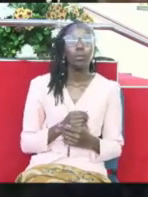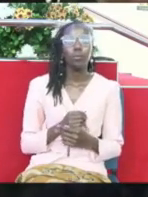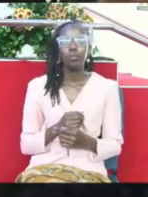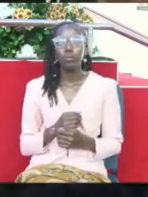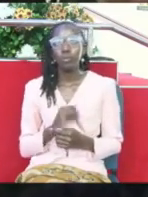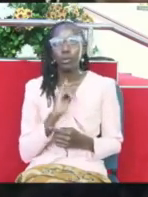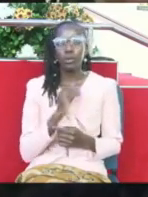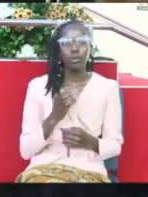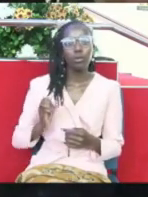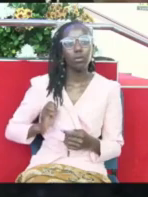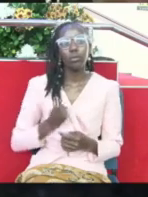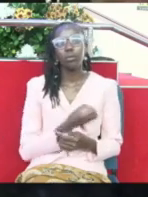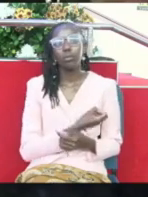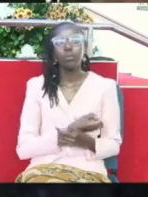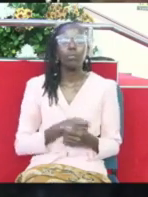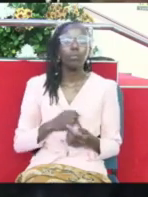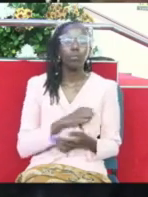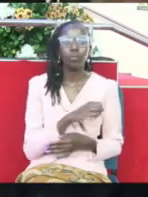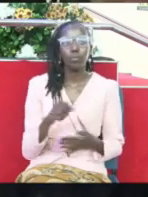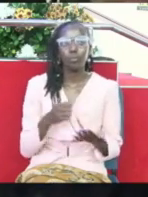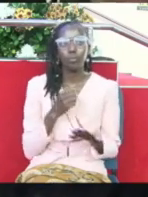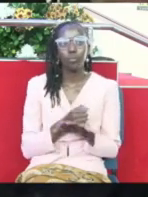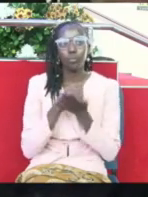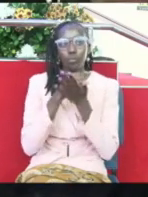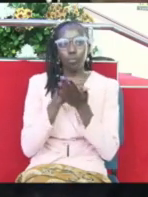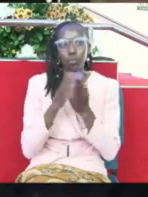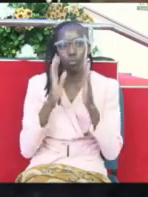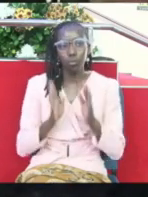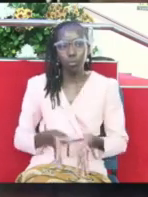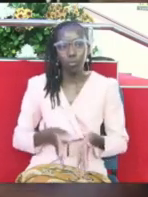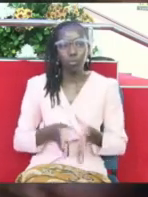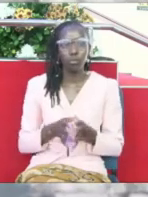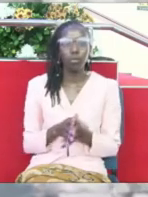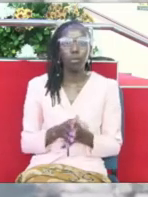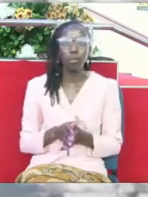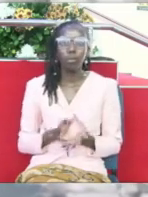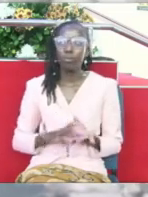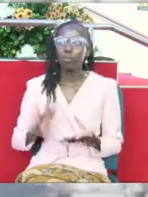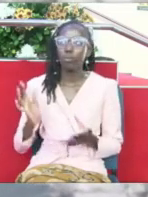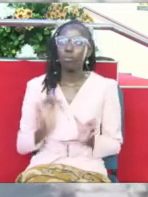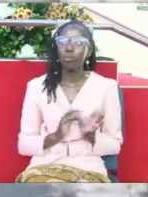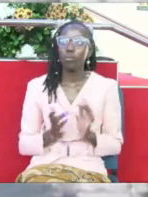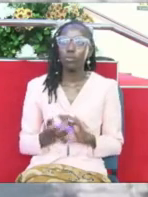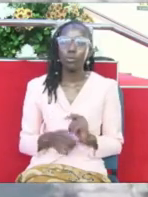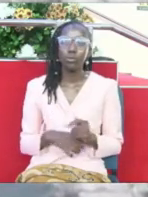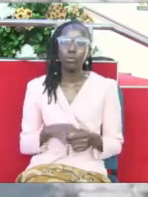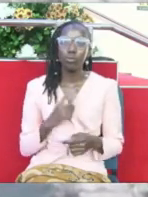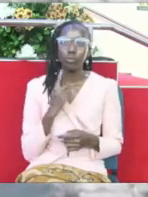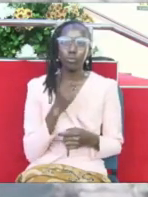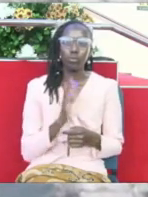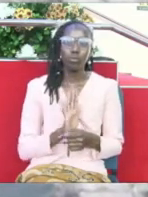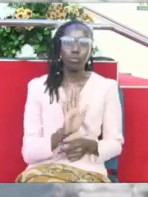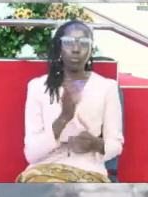yake hakuna wasiwasi wowote. Bwana Yesu asifiwe. Hallelujah. Praise the name of the Lord. Hallelujah. Ask your neighbor, what's the name of